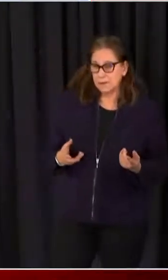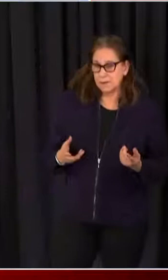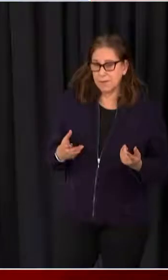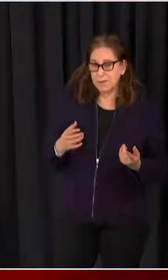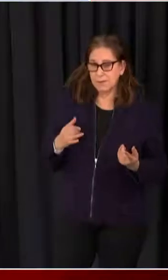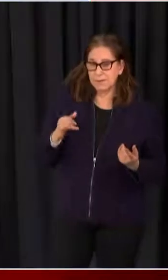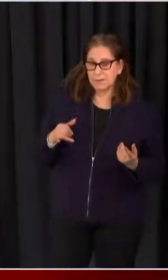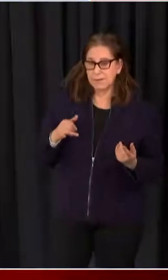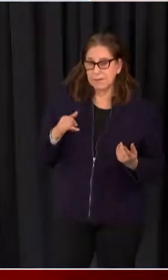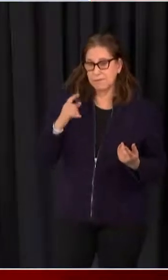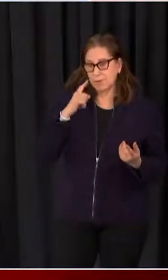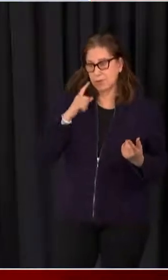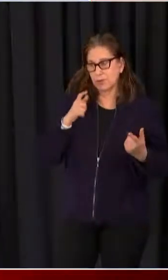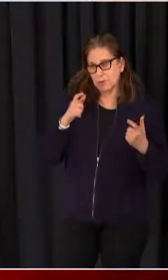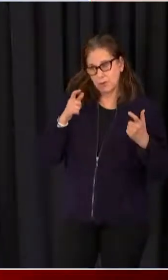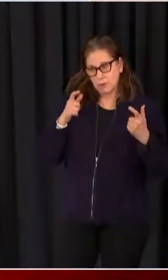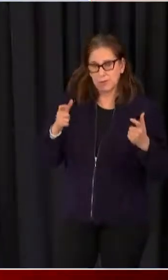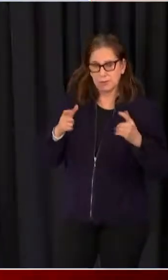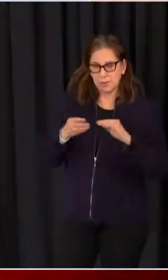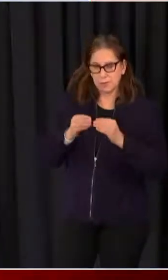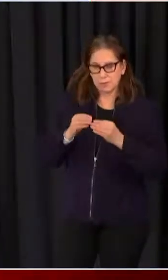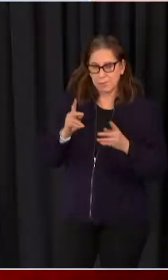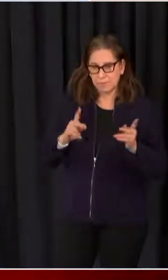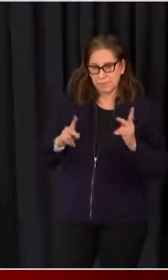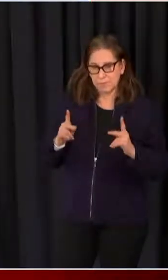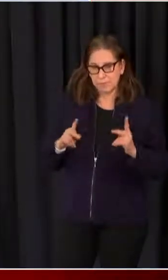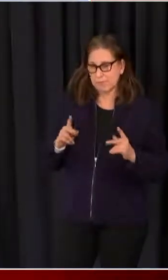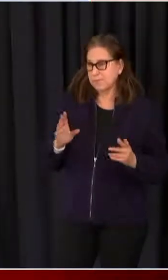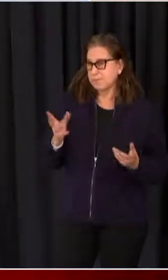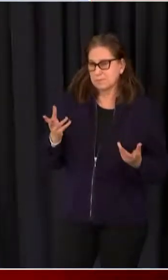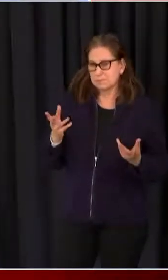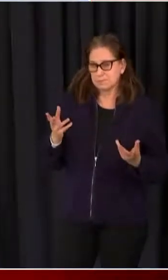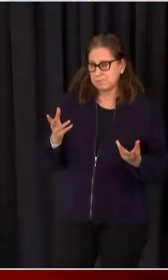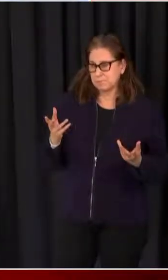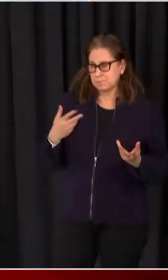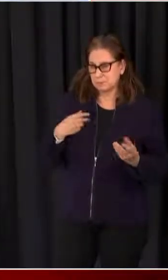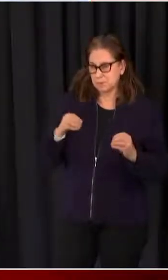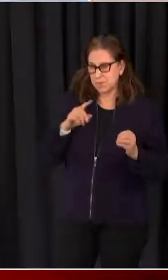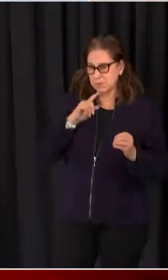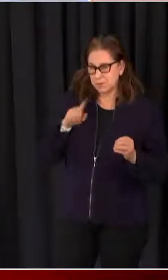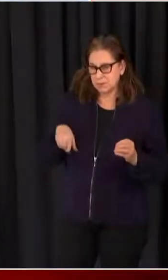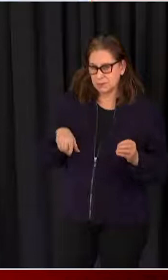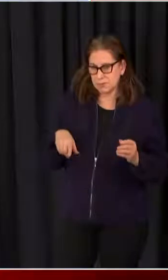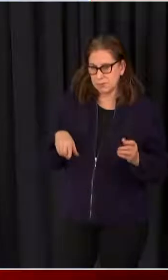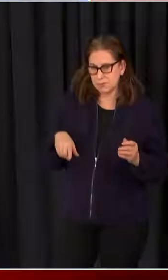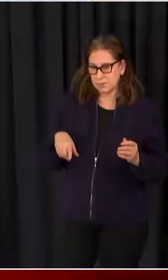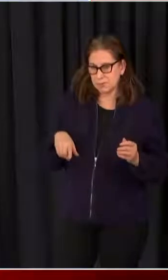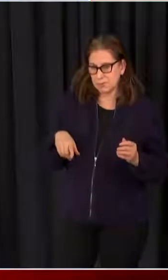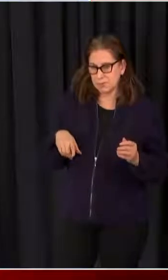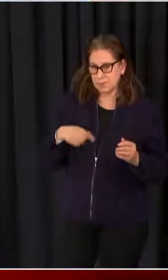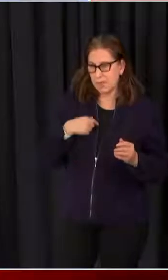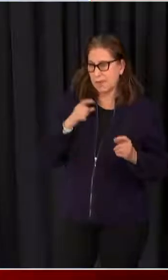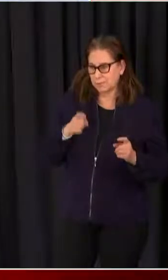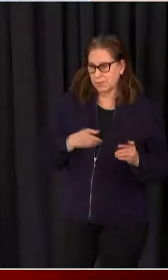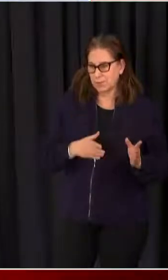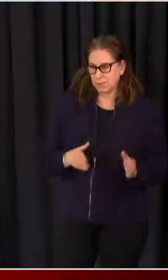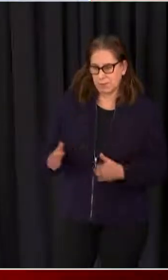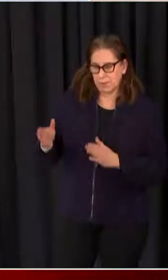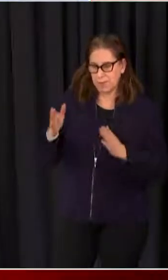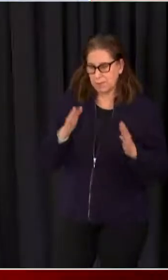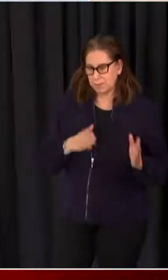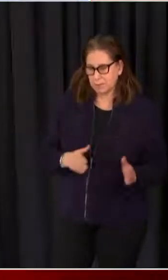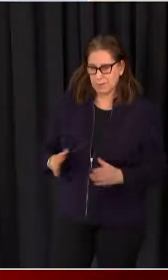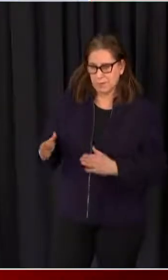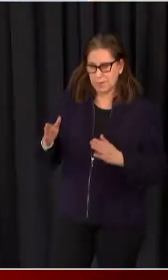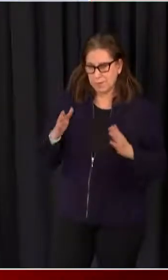of people. And our immediate reaction to that is no. Things need to be done decently, in order, and it